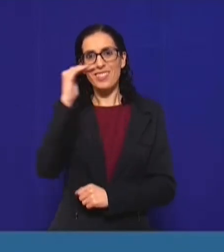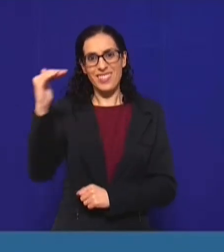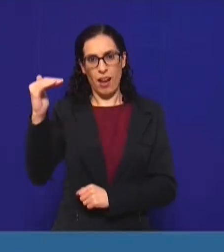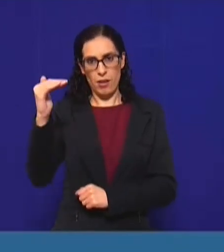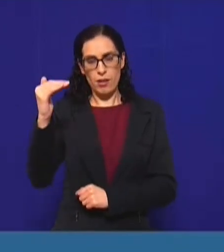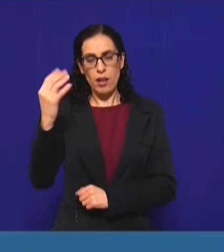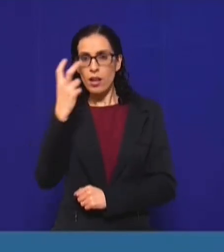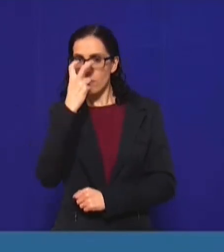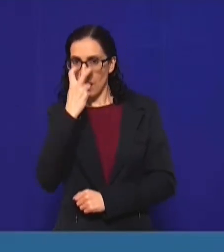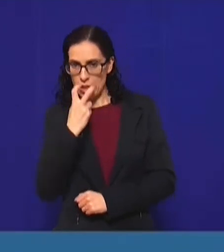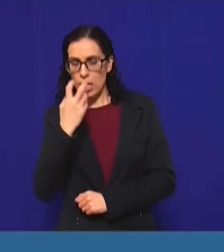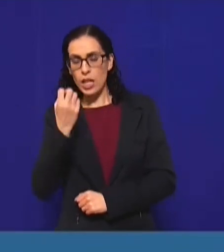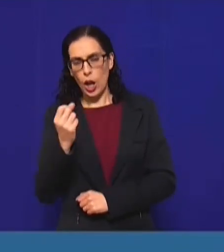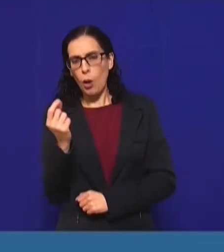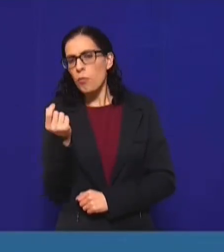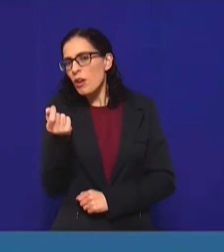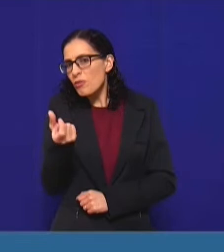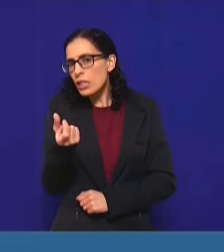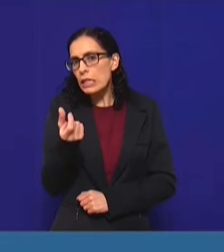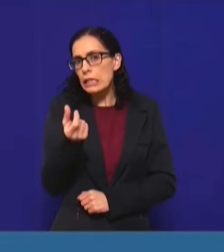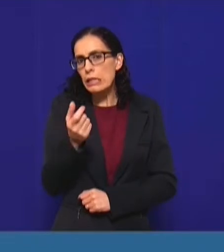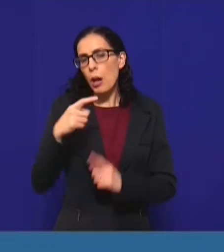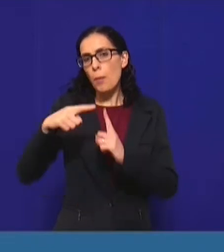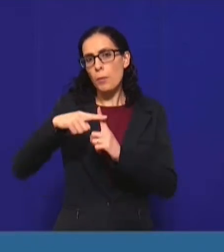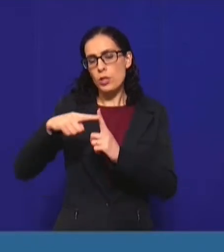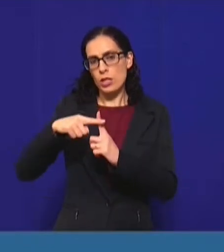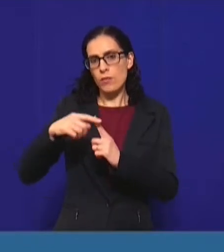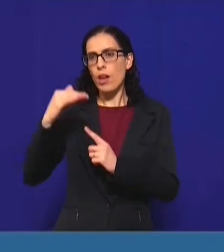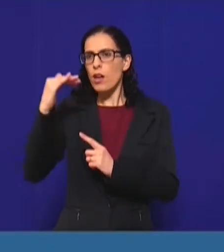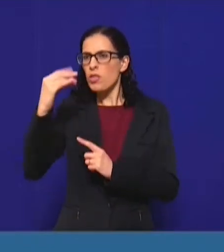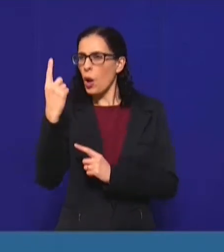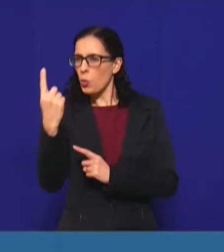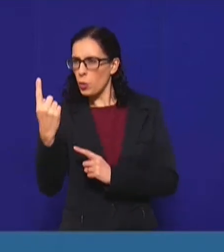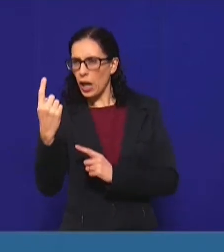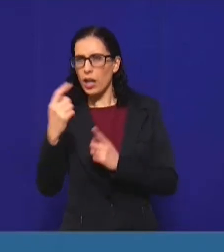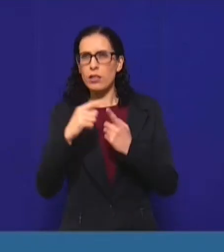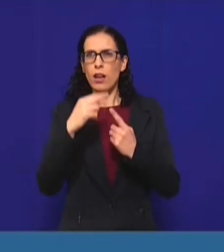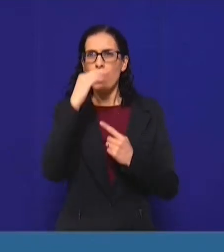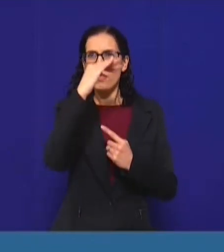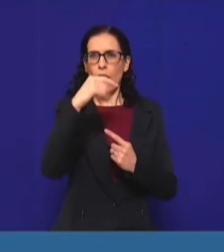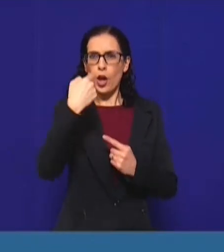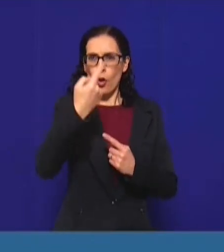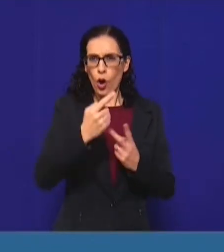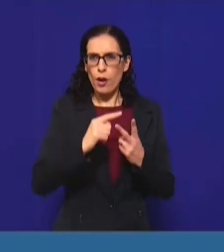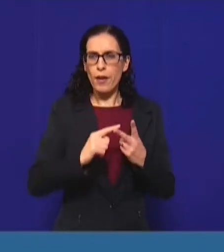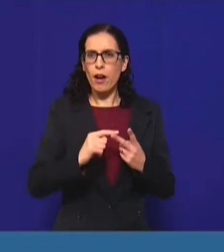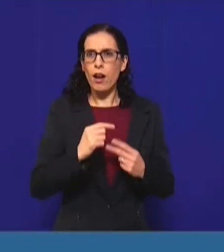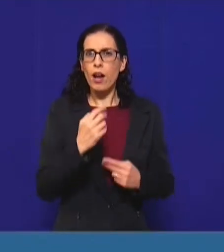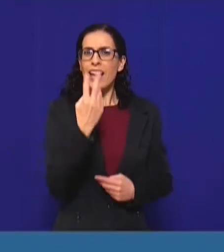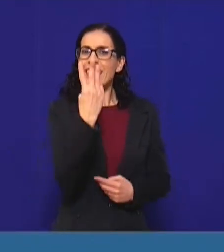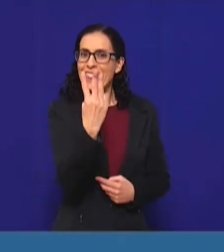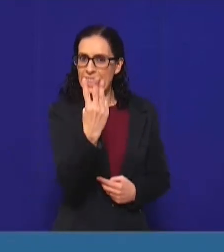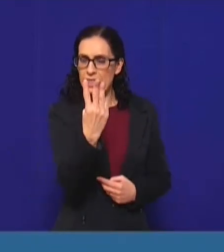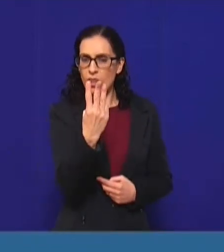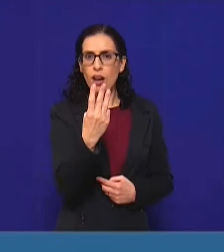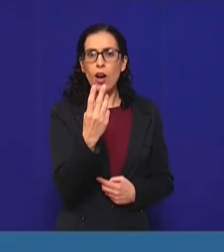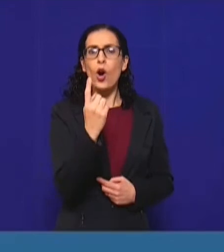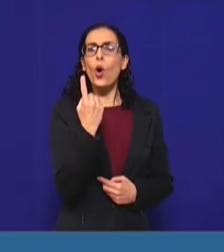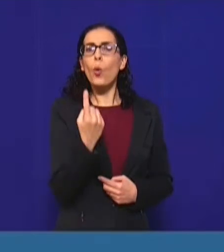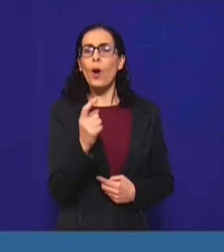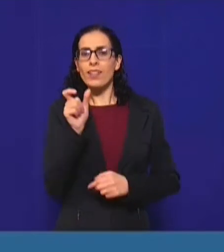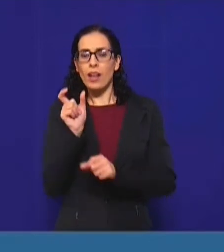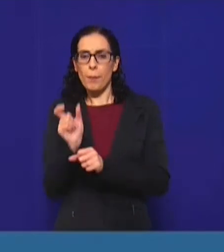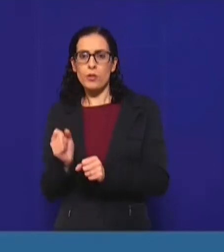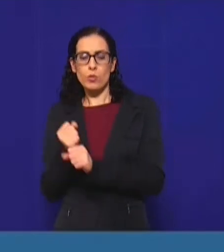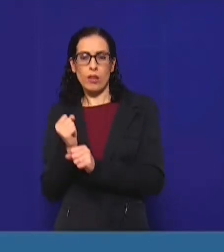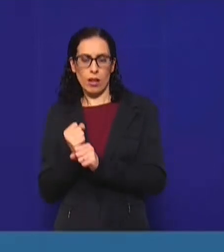li kellhom xi każijiet, infatti f'dar minnhom kellna resident wieħed, f'dar oħra kellna 3 residenti u waħda staff,